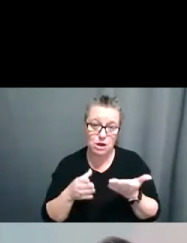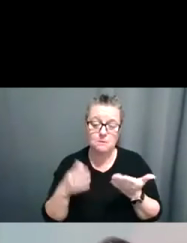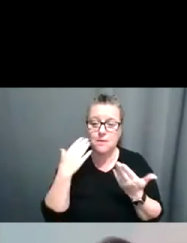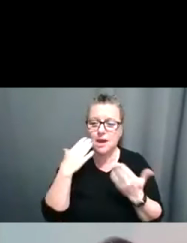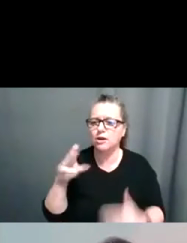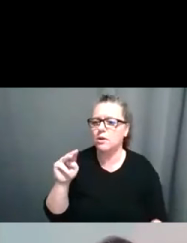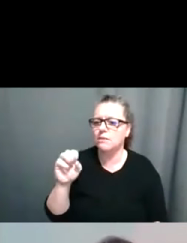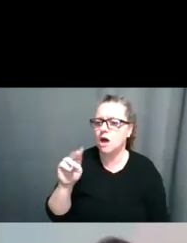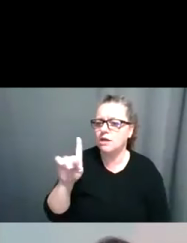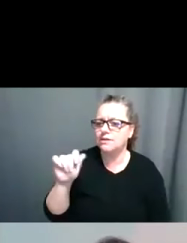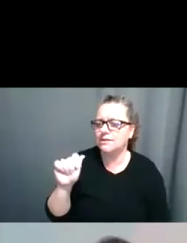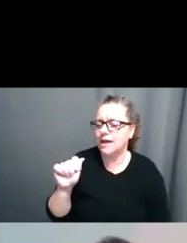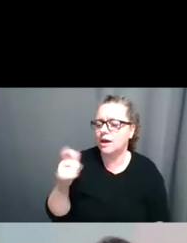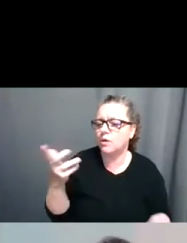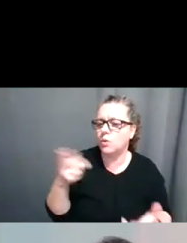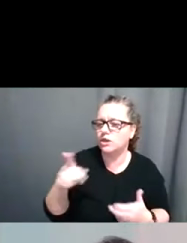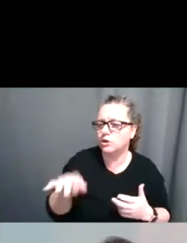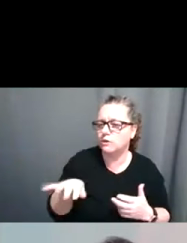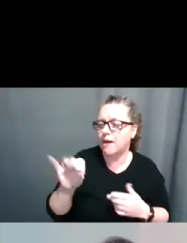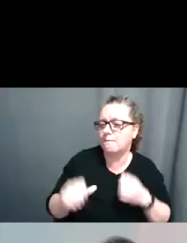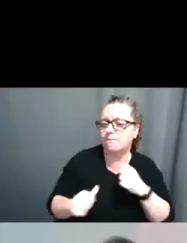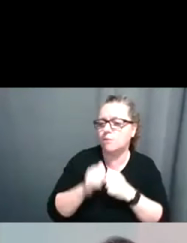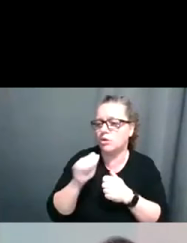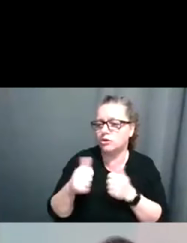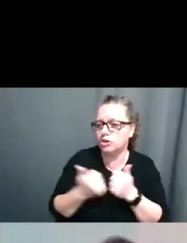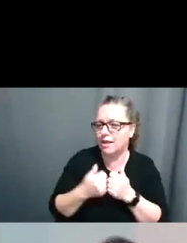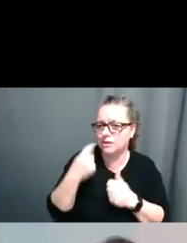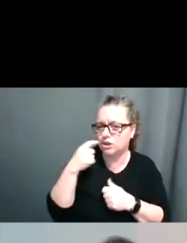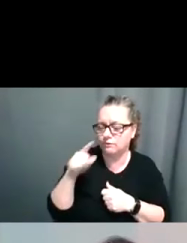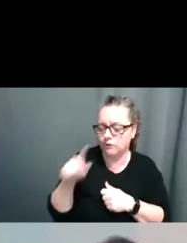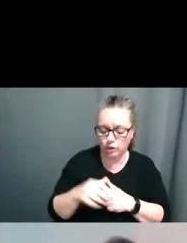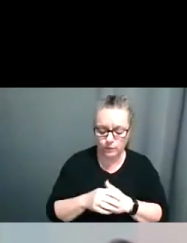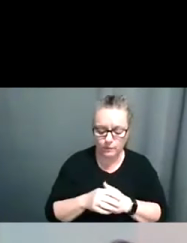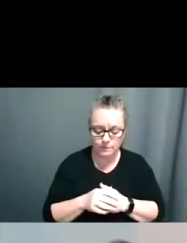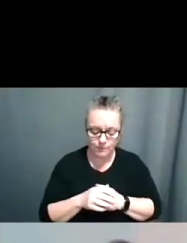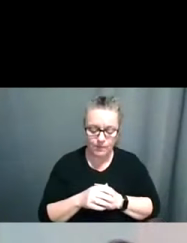Montana, what do you find most challenging for you? You know,